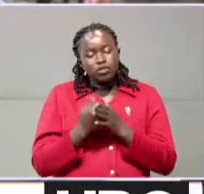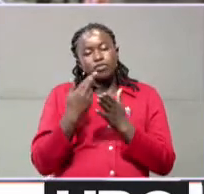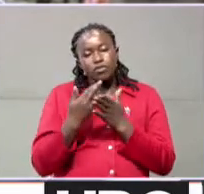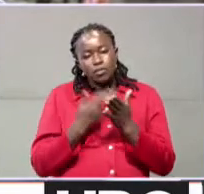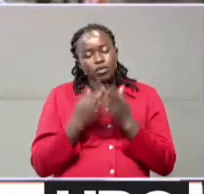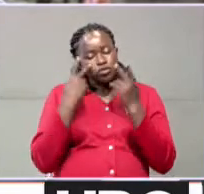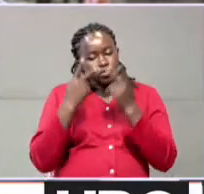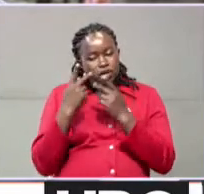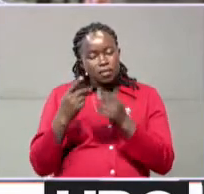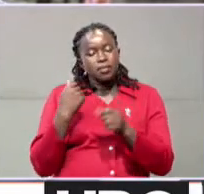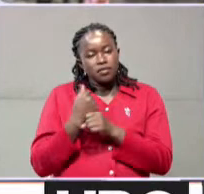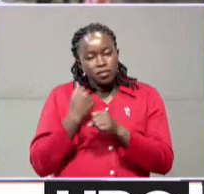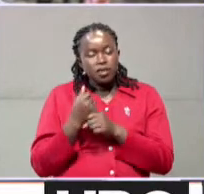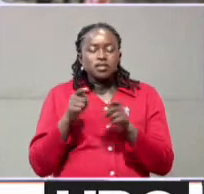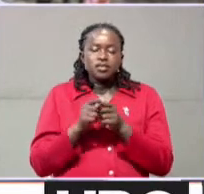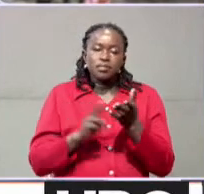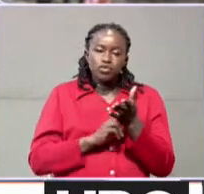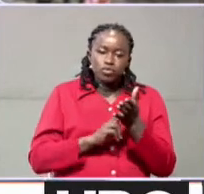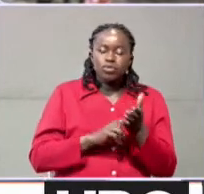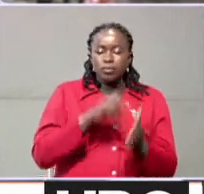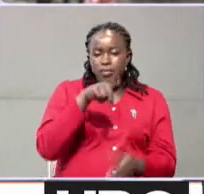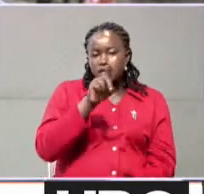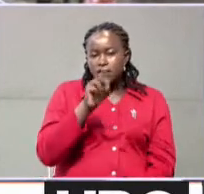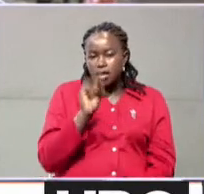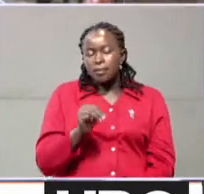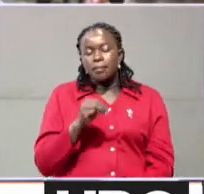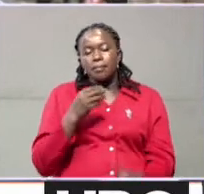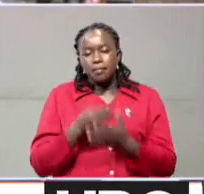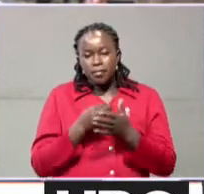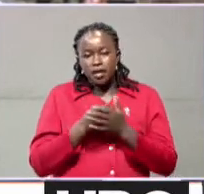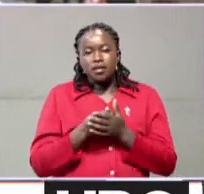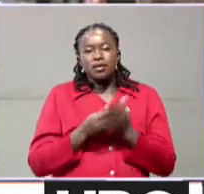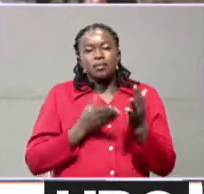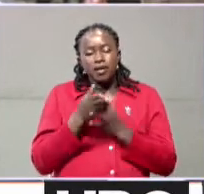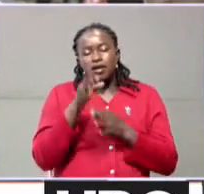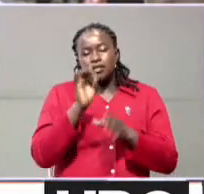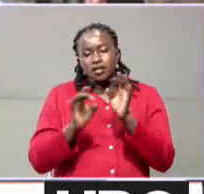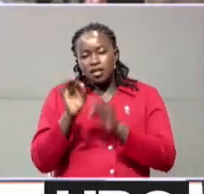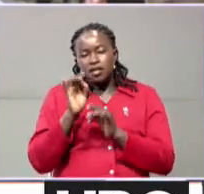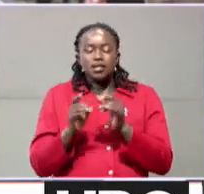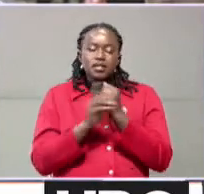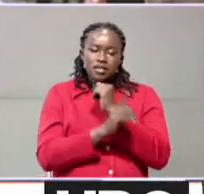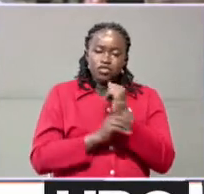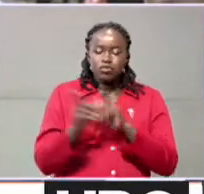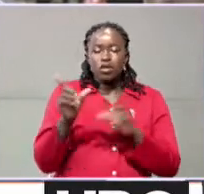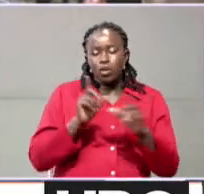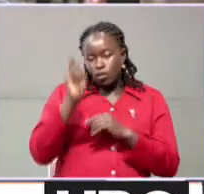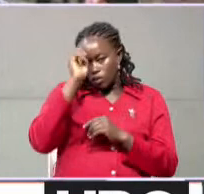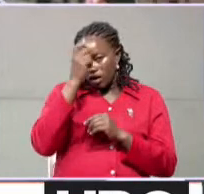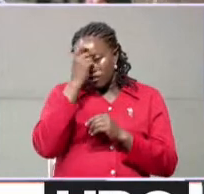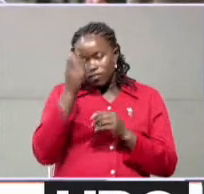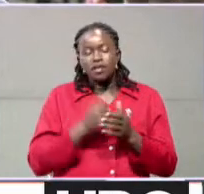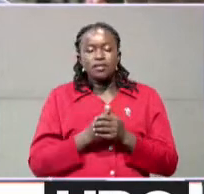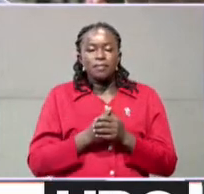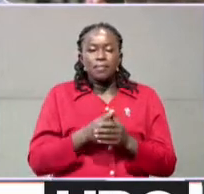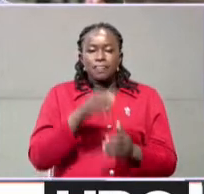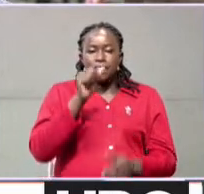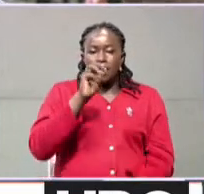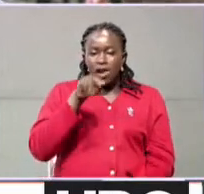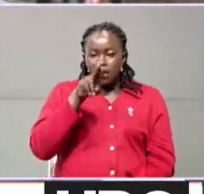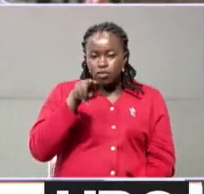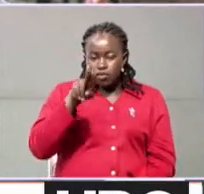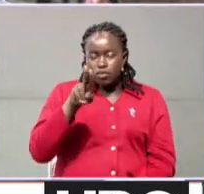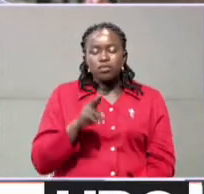performance and utilization of pdm funds by selected district local government amur district local